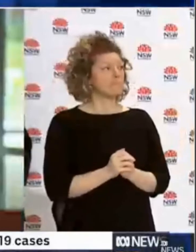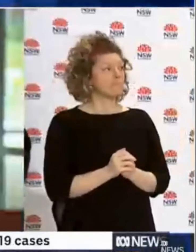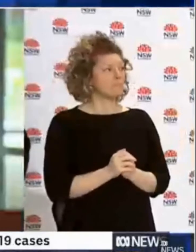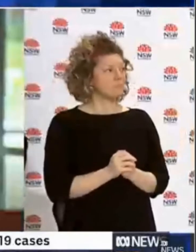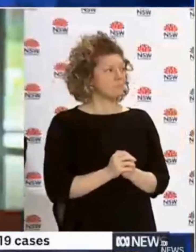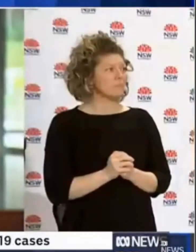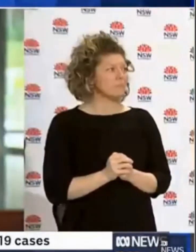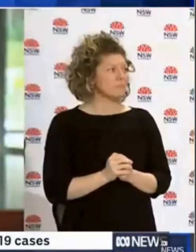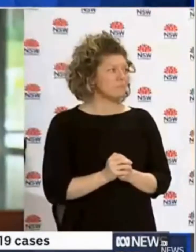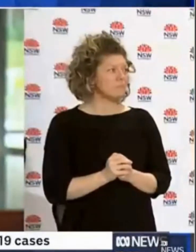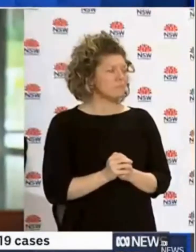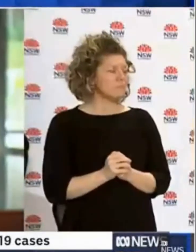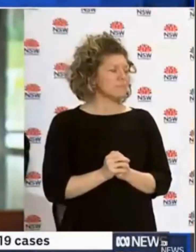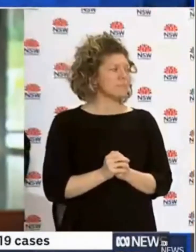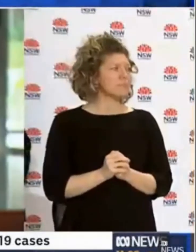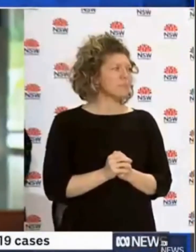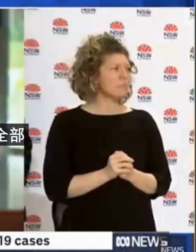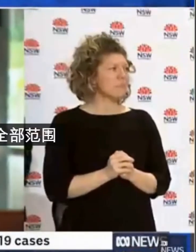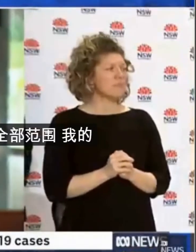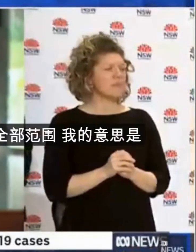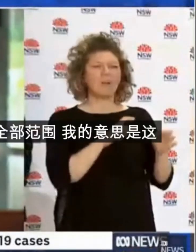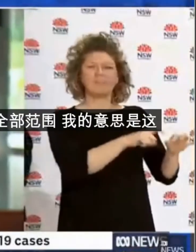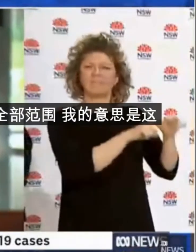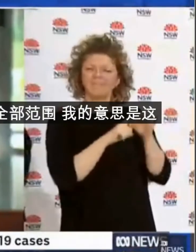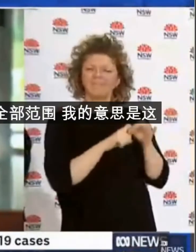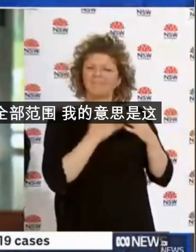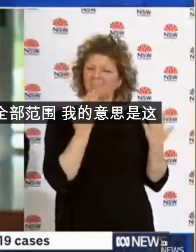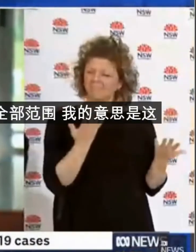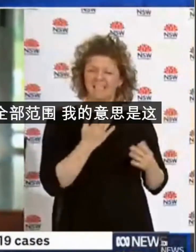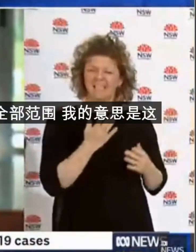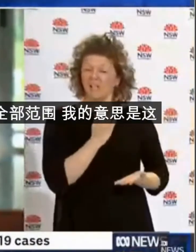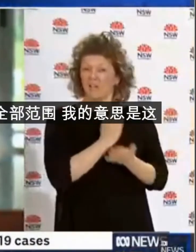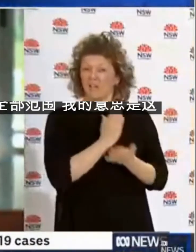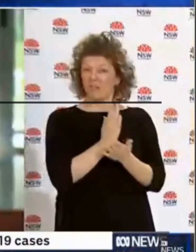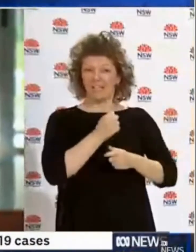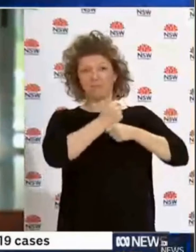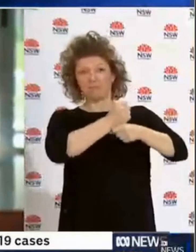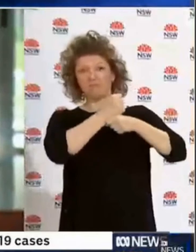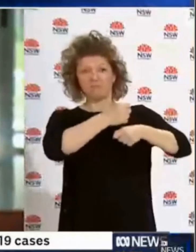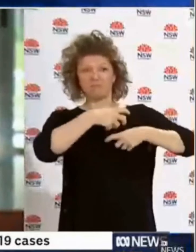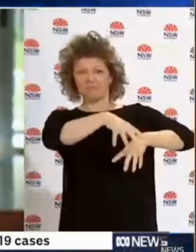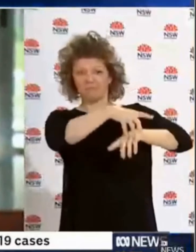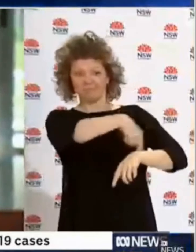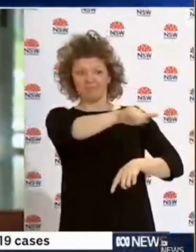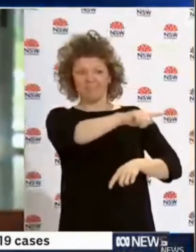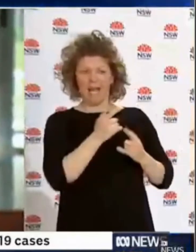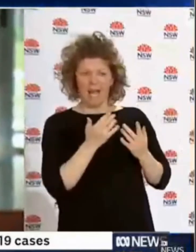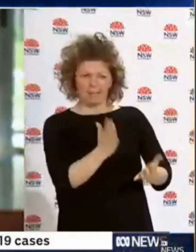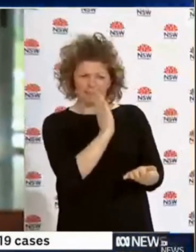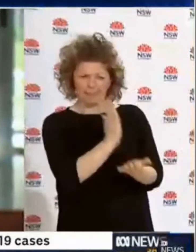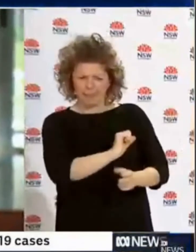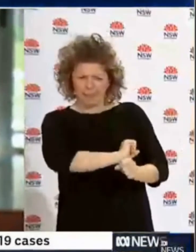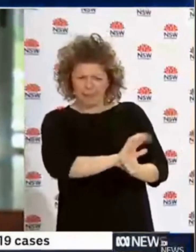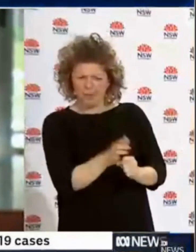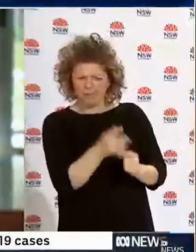full scope of how many cases did arise from that protest? I mean, it would be very easy to just go get a test, you're positive, and just lie. Will we ever